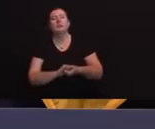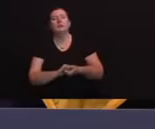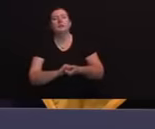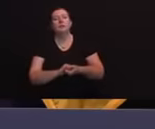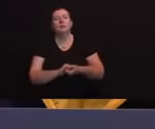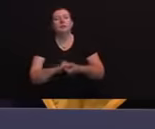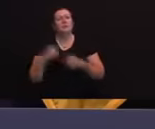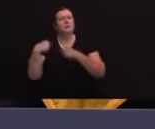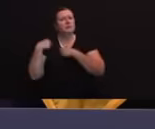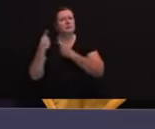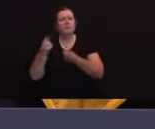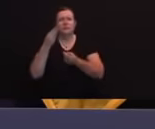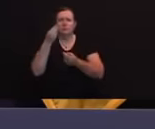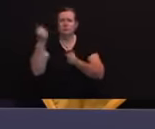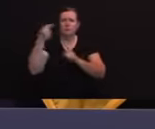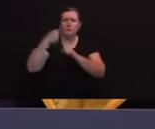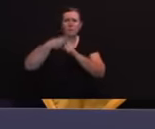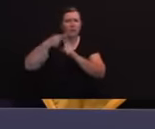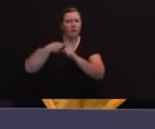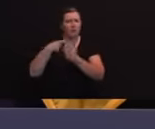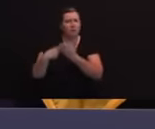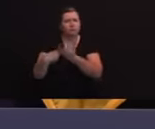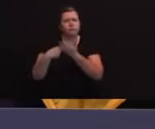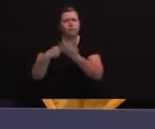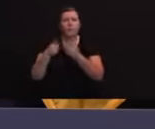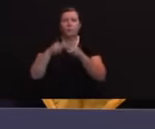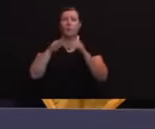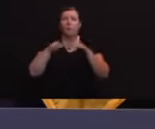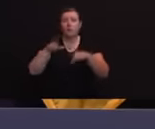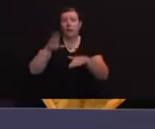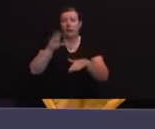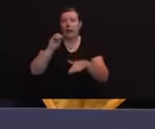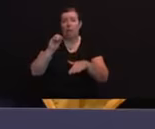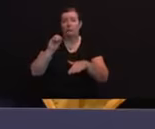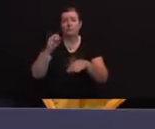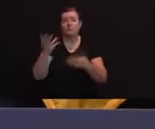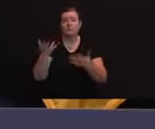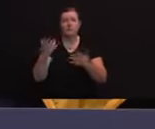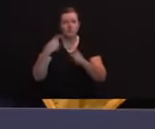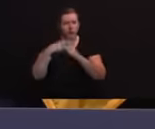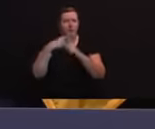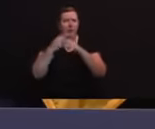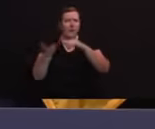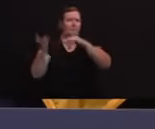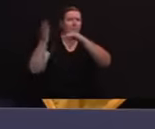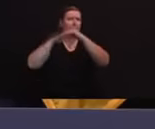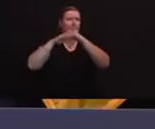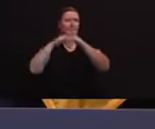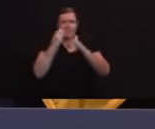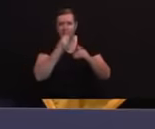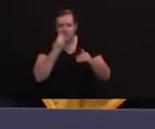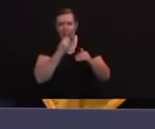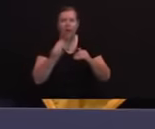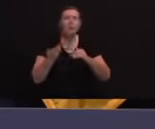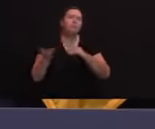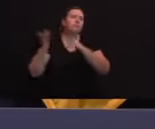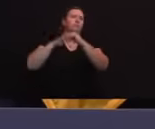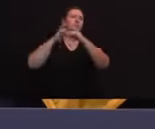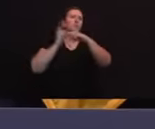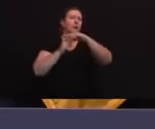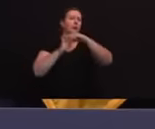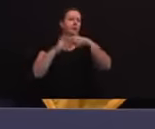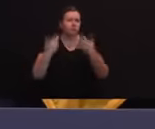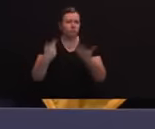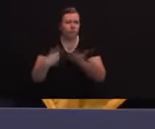months when Ocean County was leading the way in positives, Monmouth right behind it. Then we talked about Essex